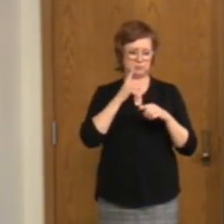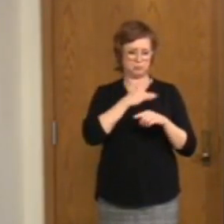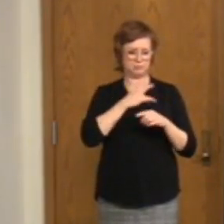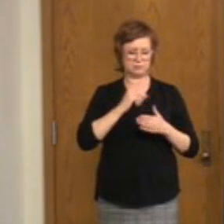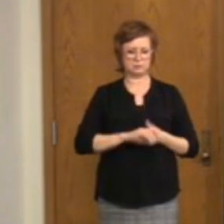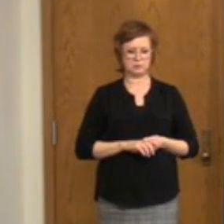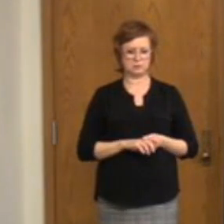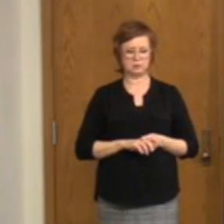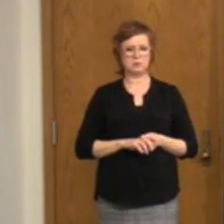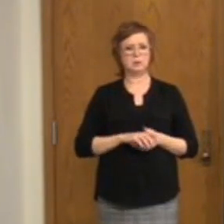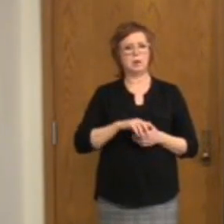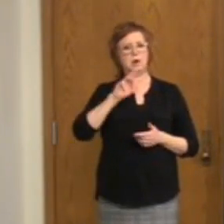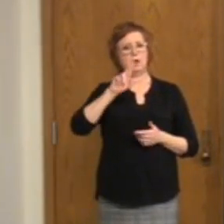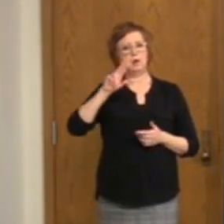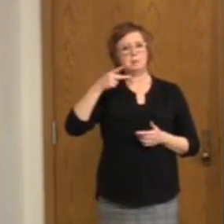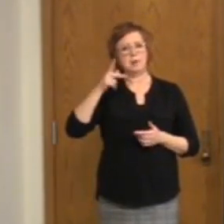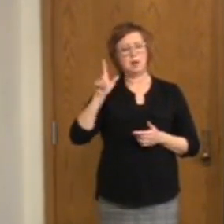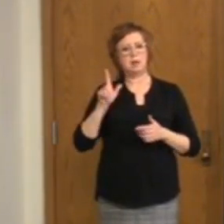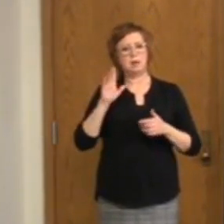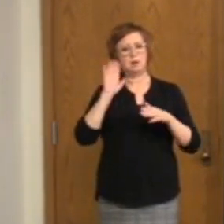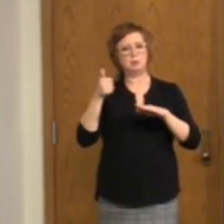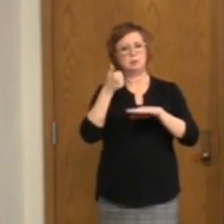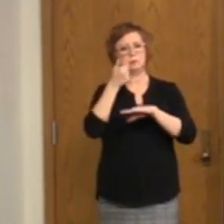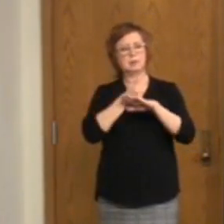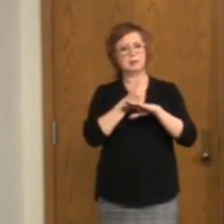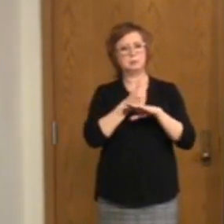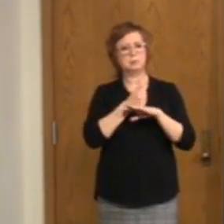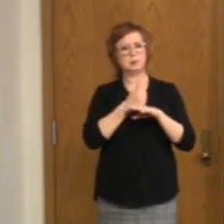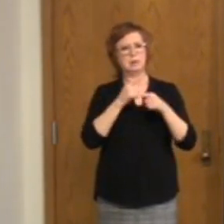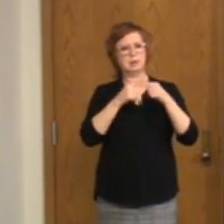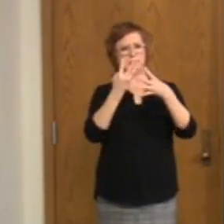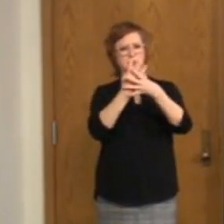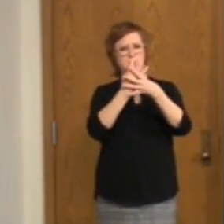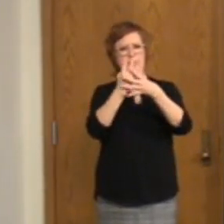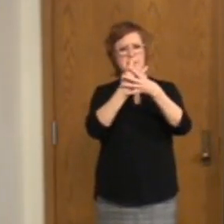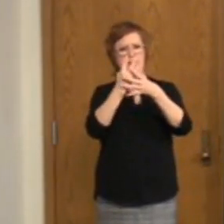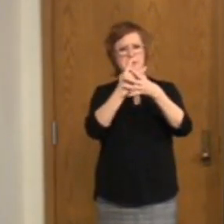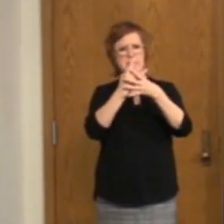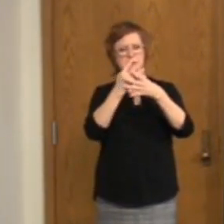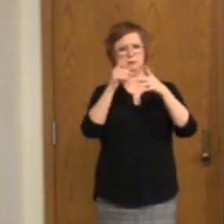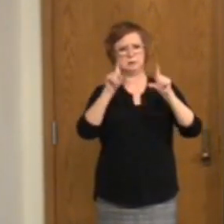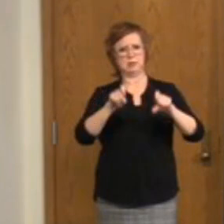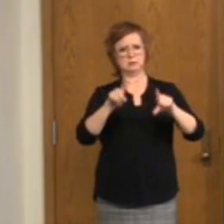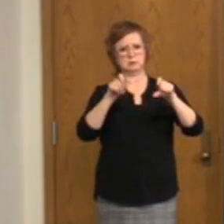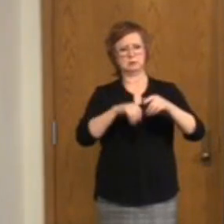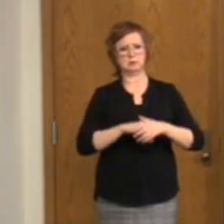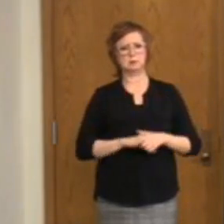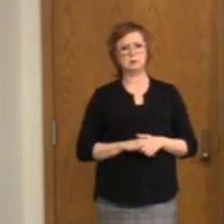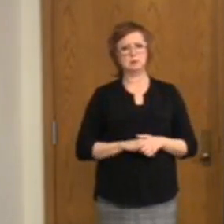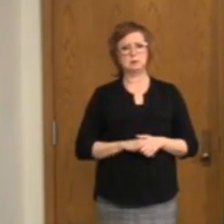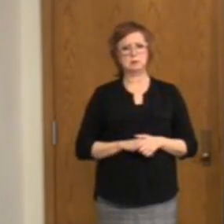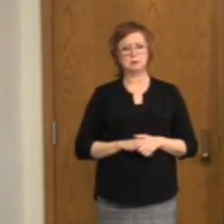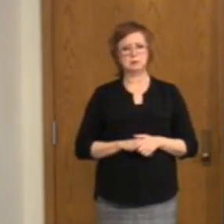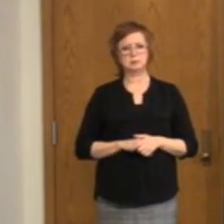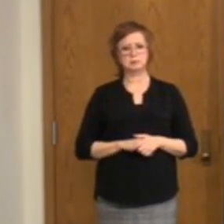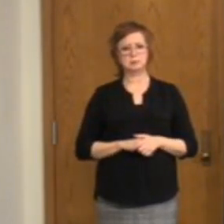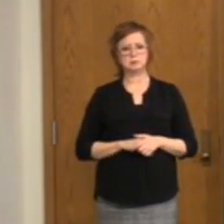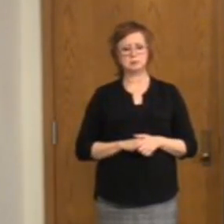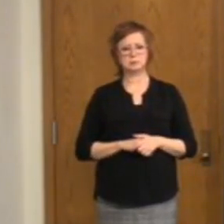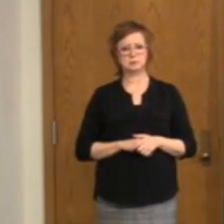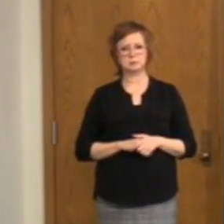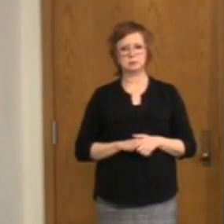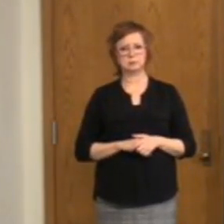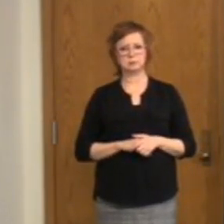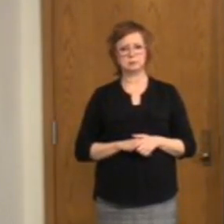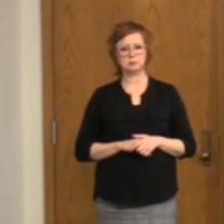that, the RPL is also introducing a SNP screening test, and they can do that for up to